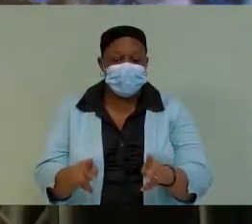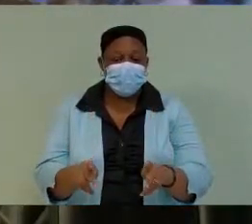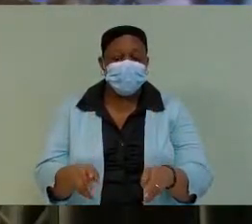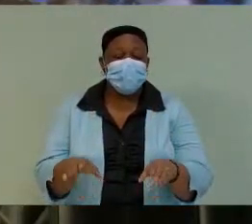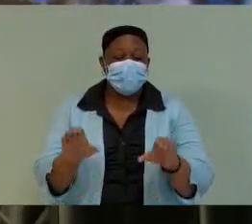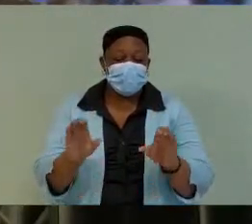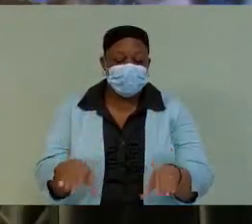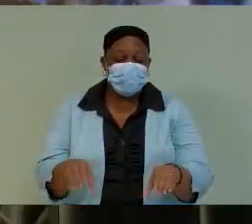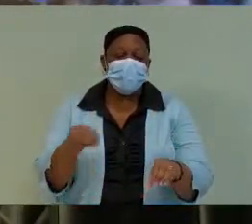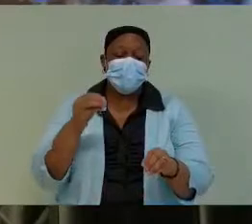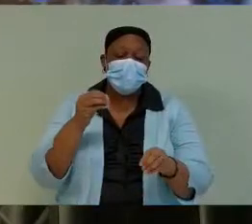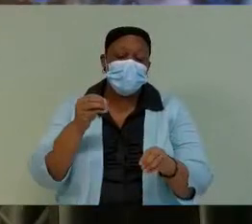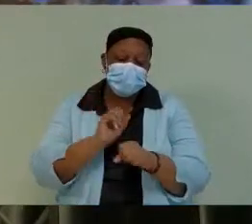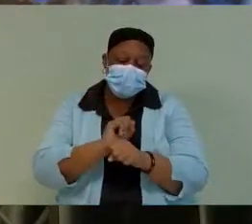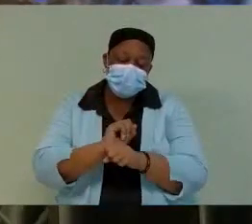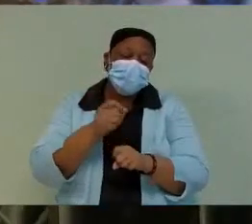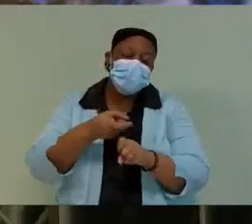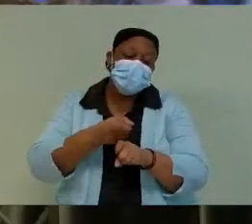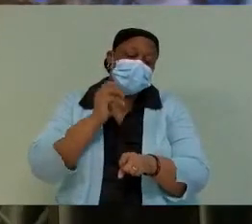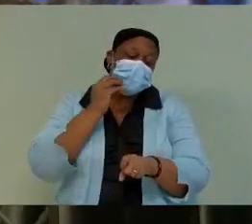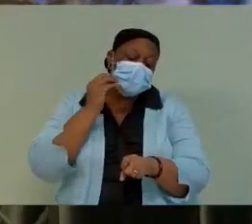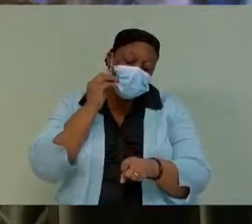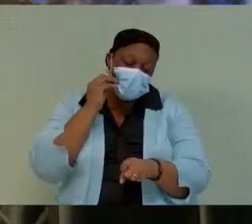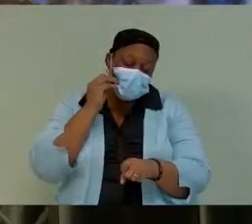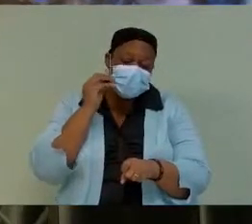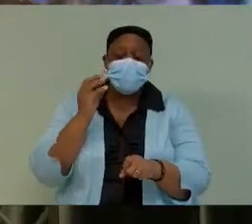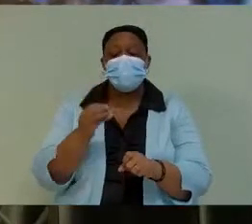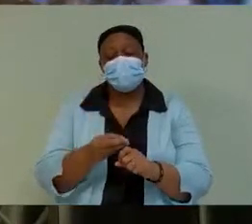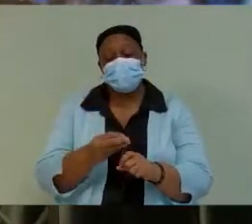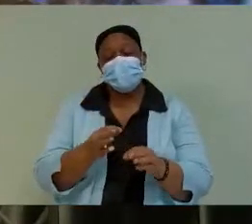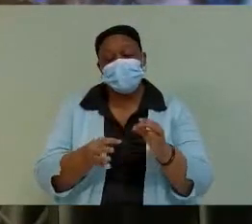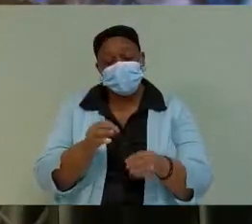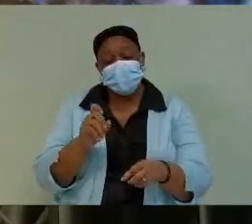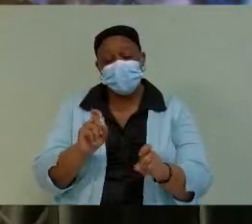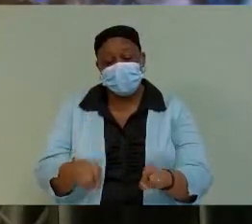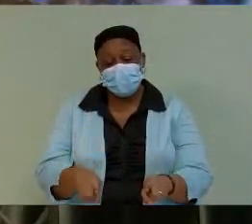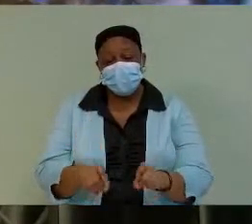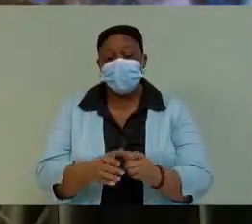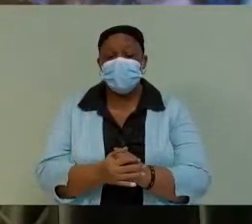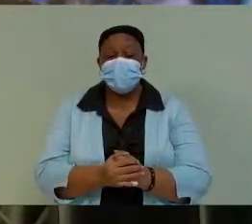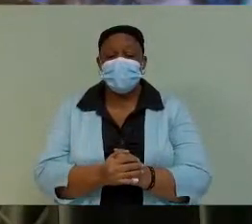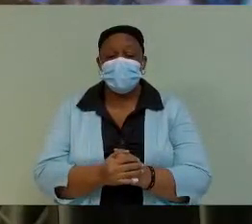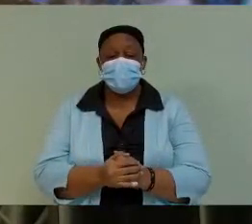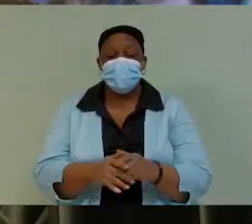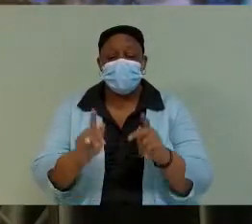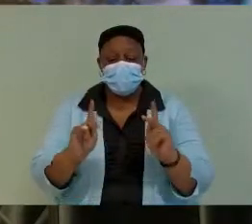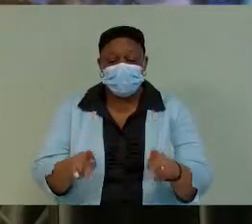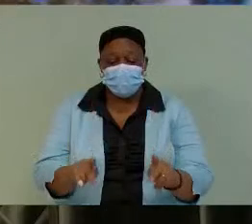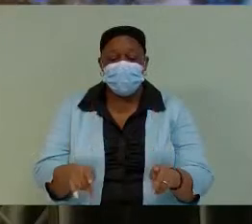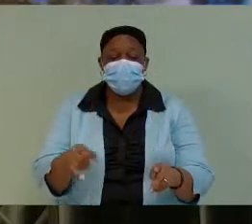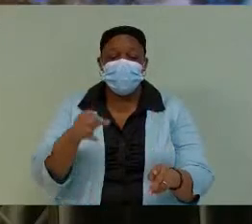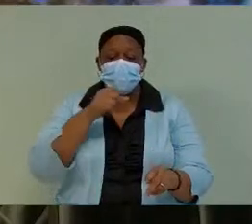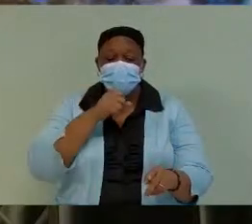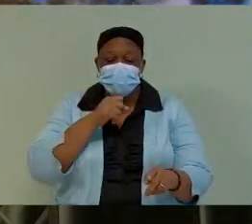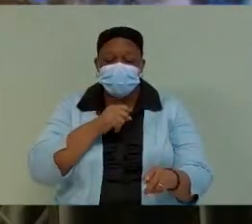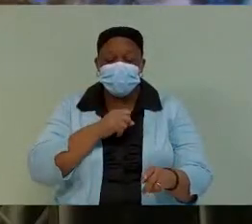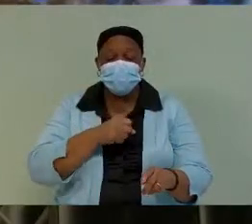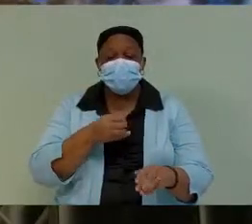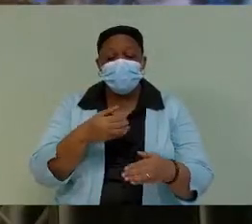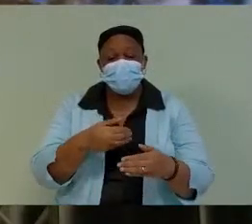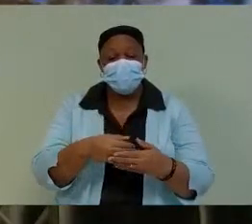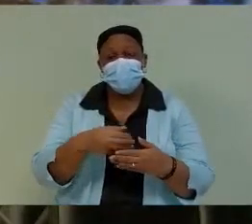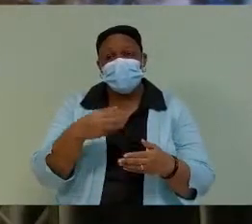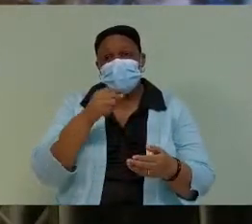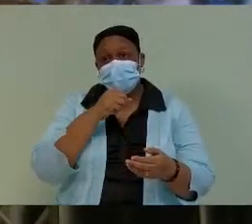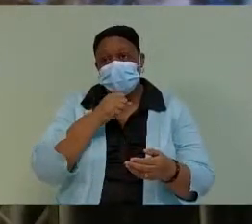from home utilizing virtual means. Senior persons, older persons, or